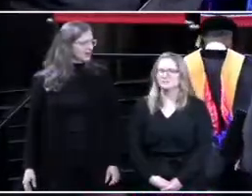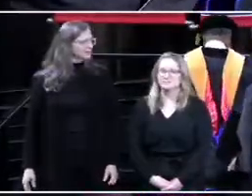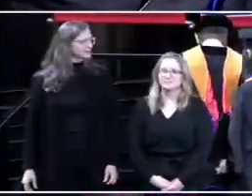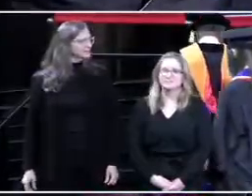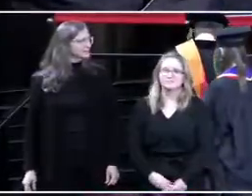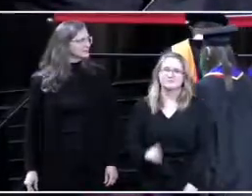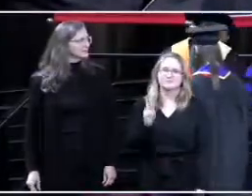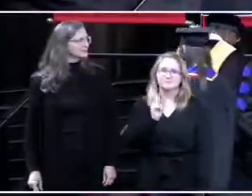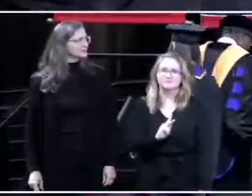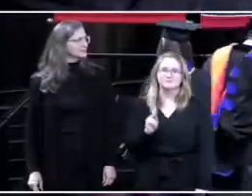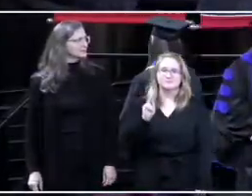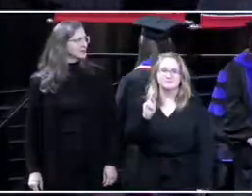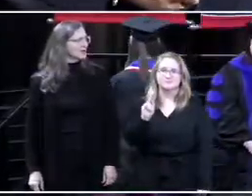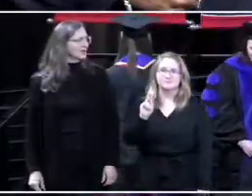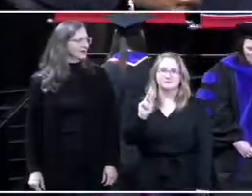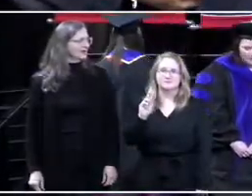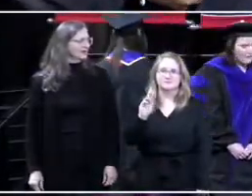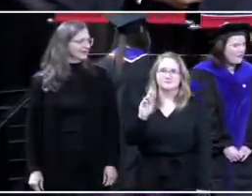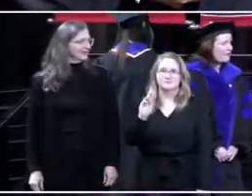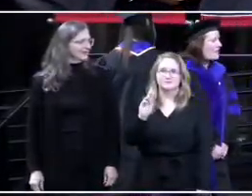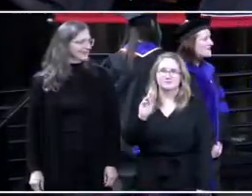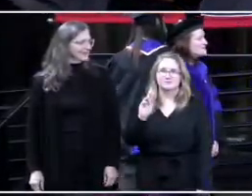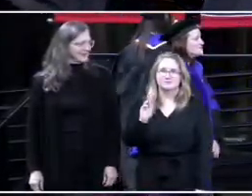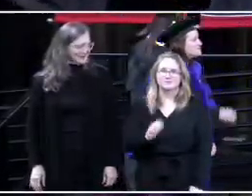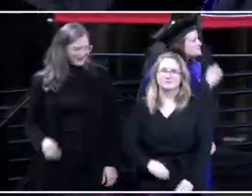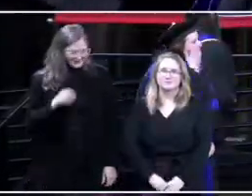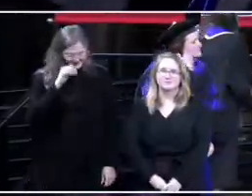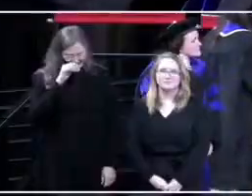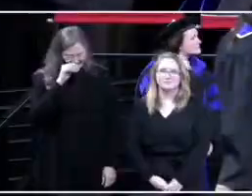Kevin Pavel Navarro.